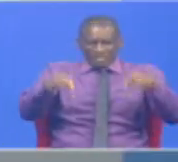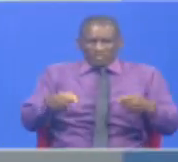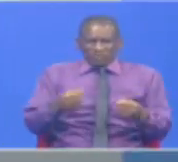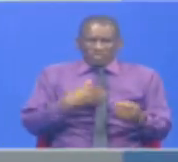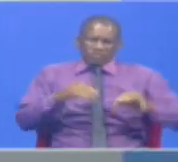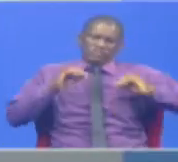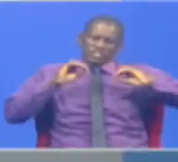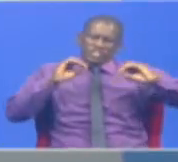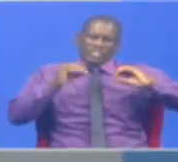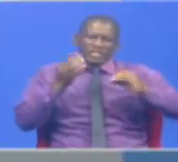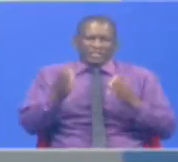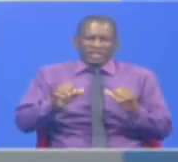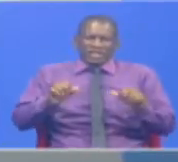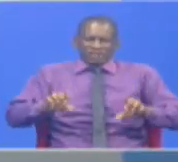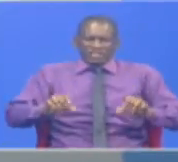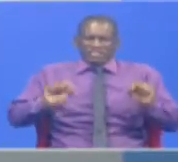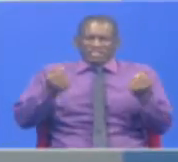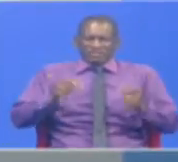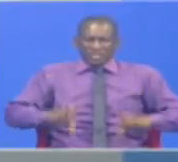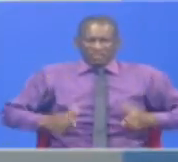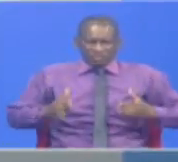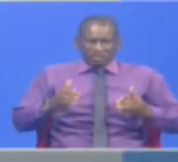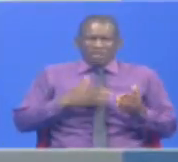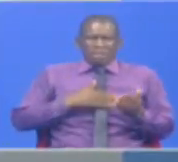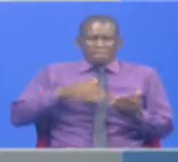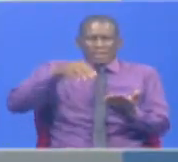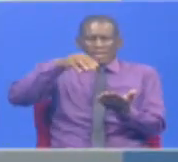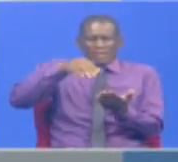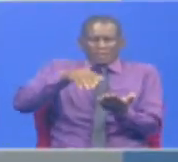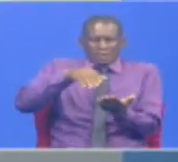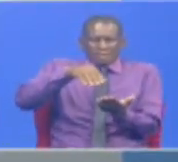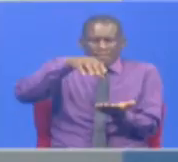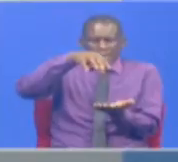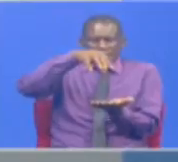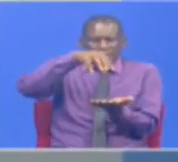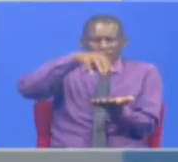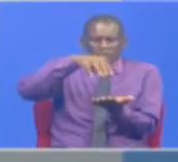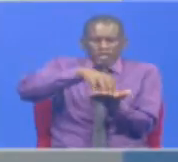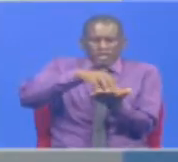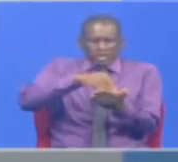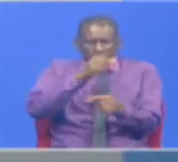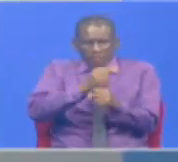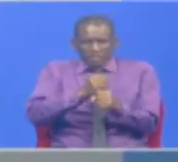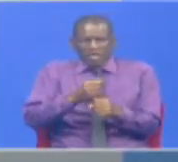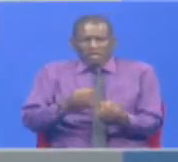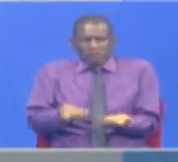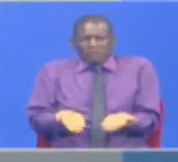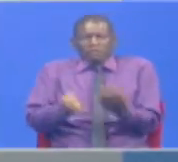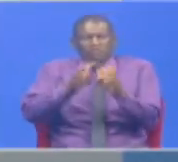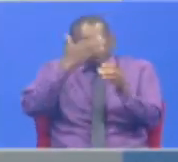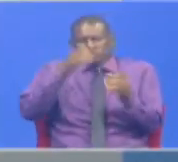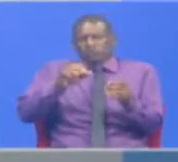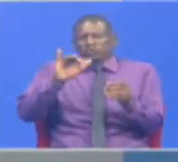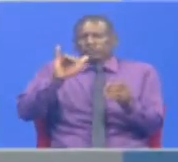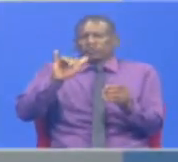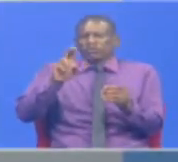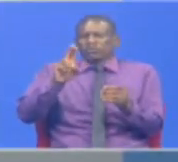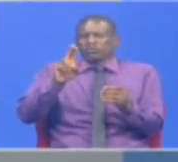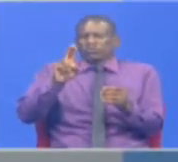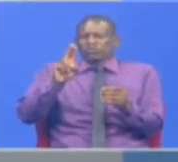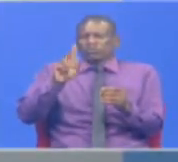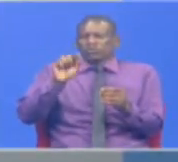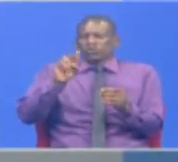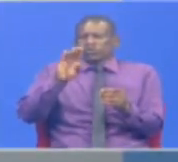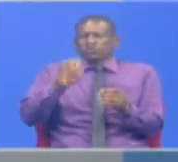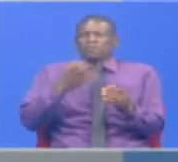are lifesavers. My baking, yarning, etc. have been perfected thanks to it. Thank you